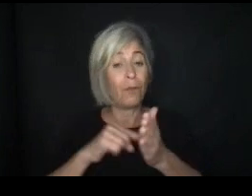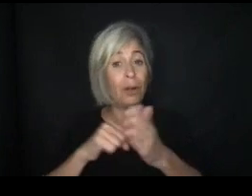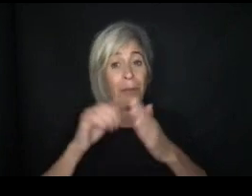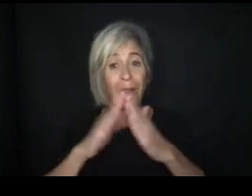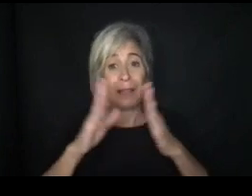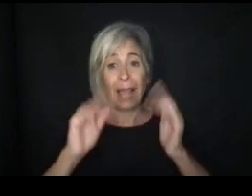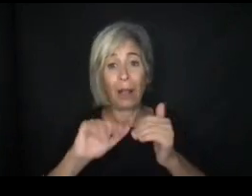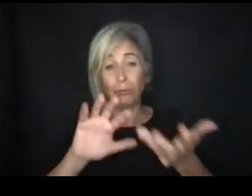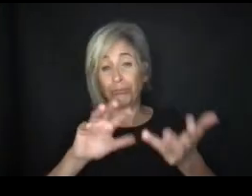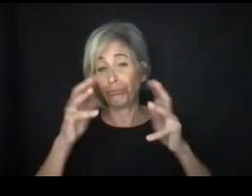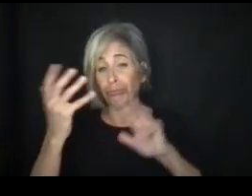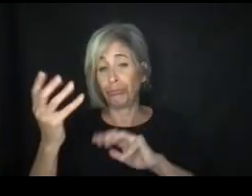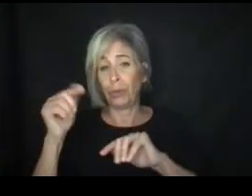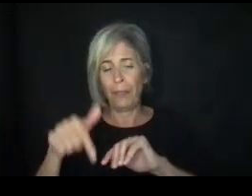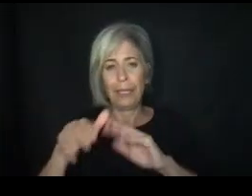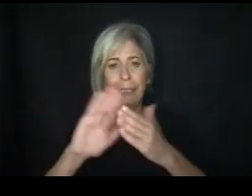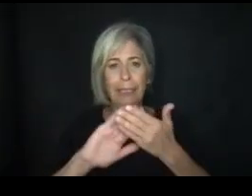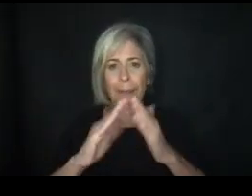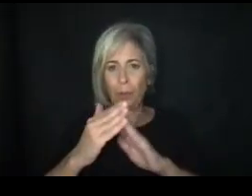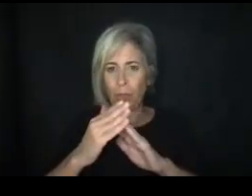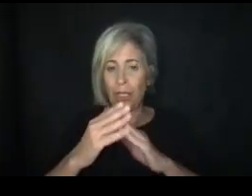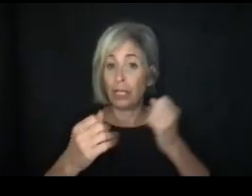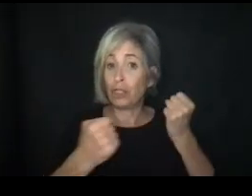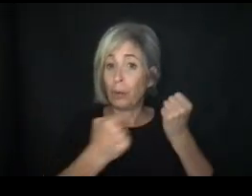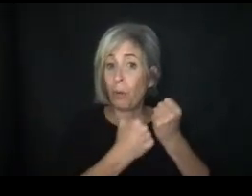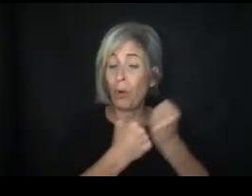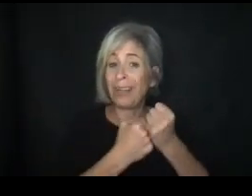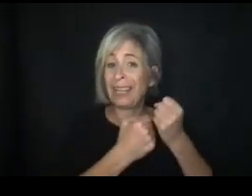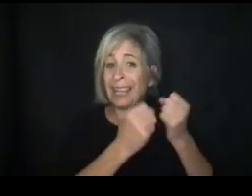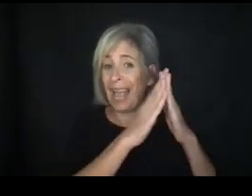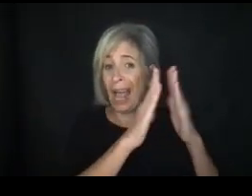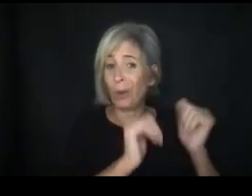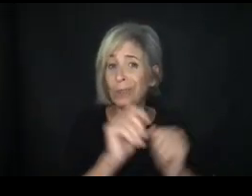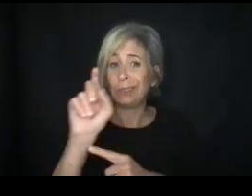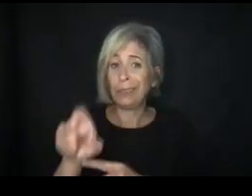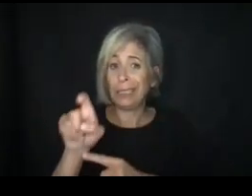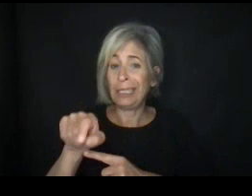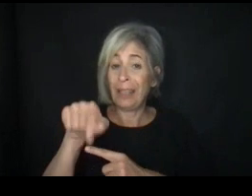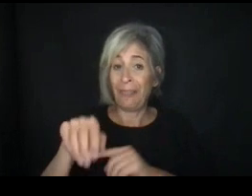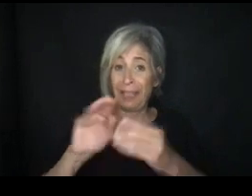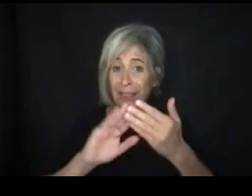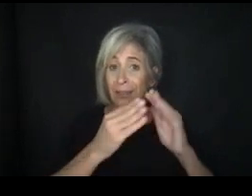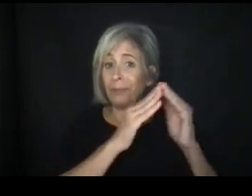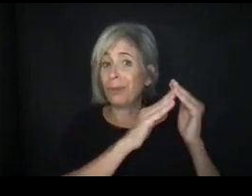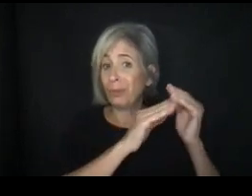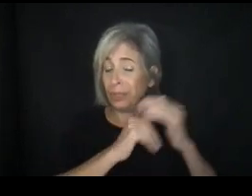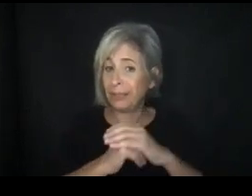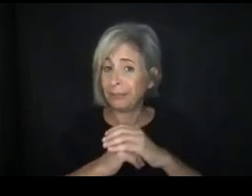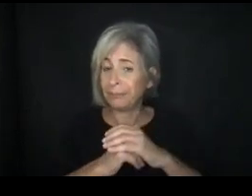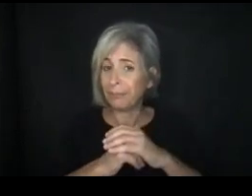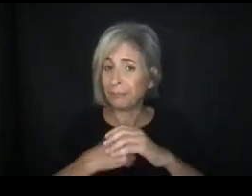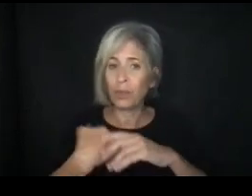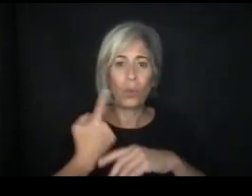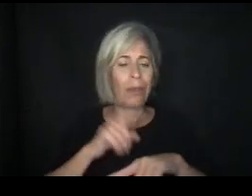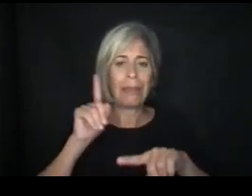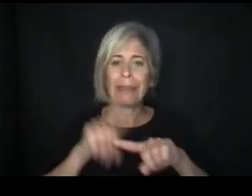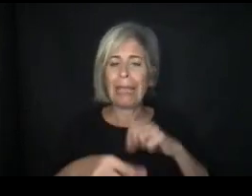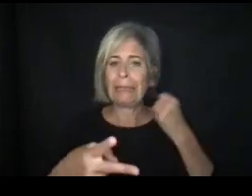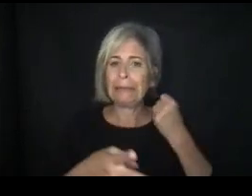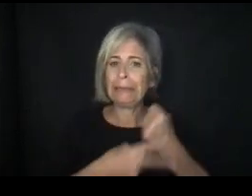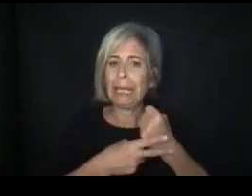crisis in this community. There is supportive housing needs in this community. And we cannot allocate in